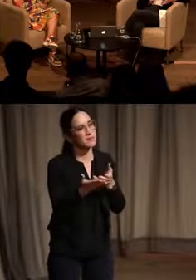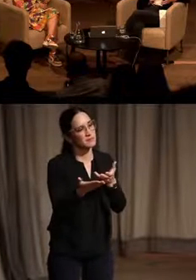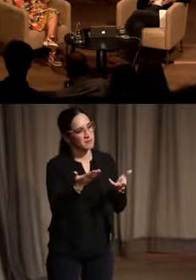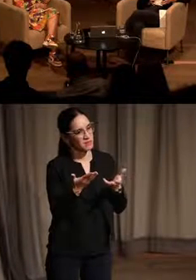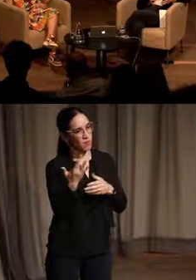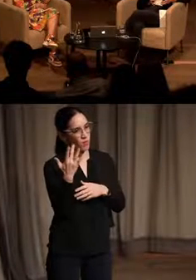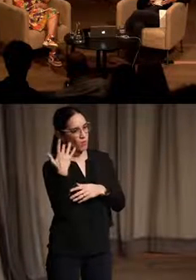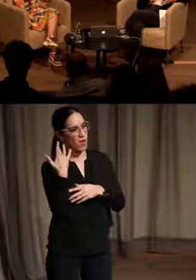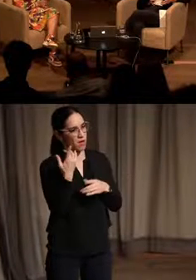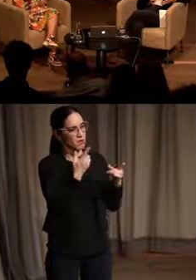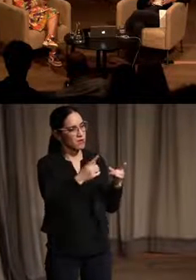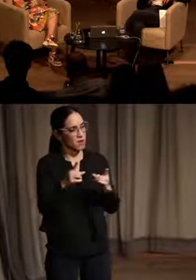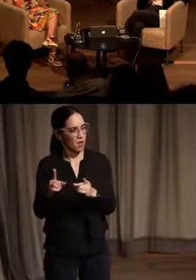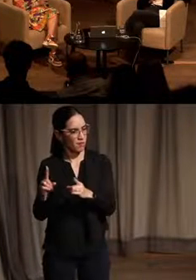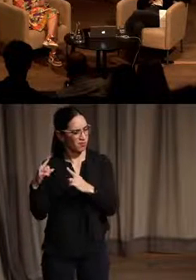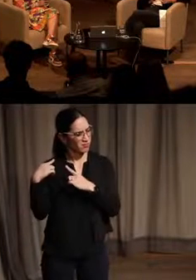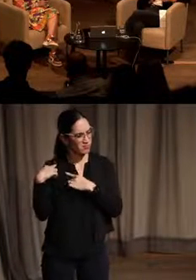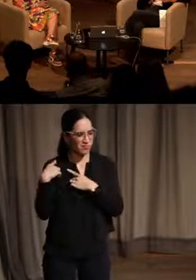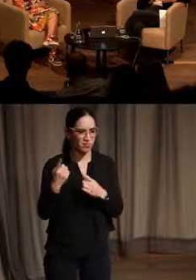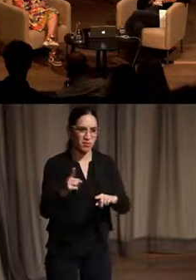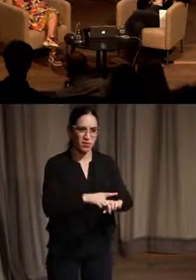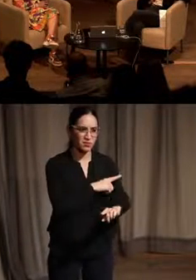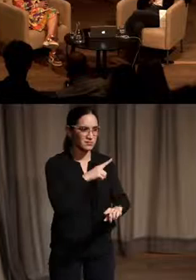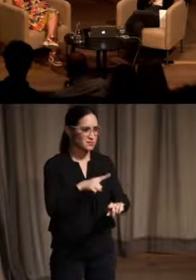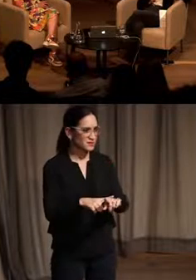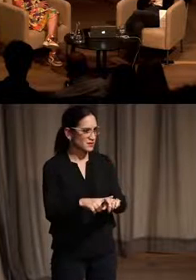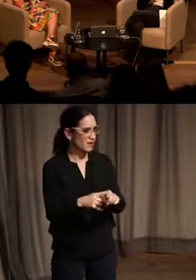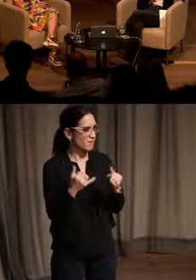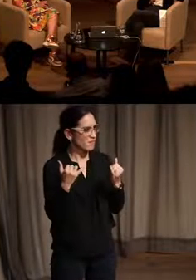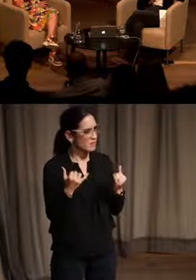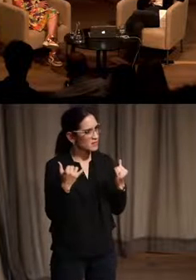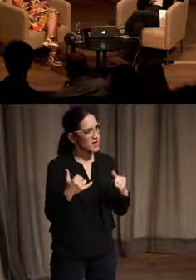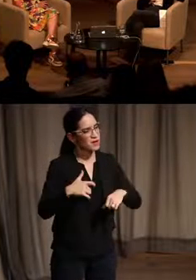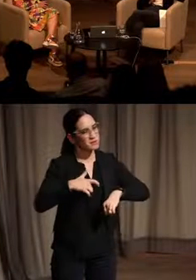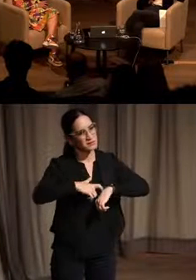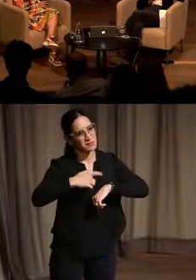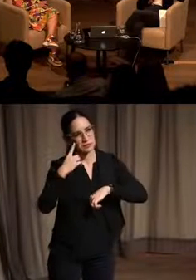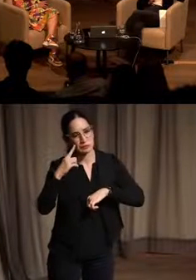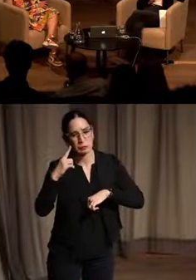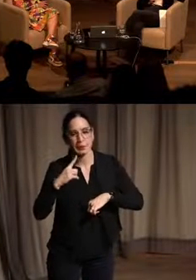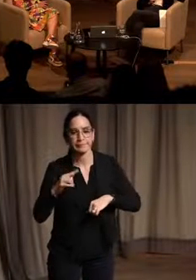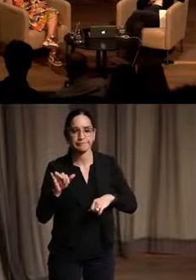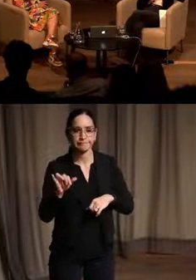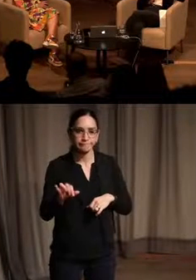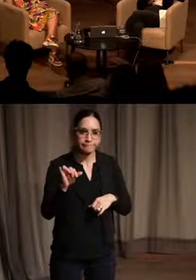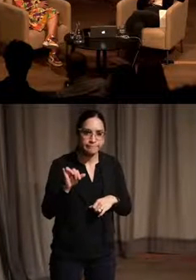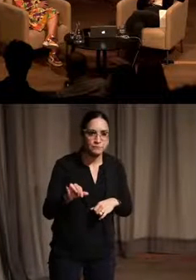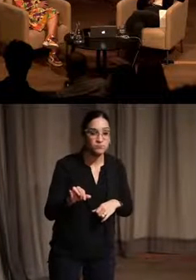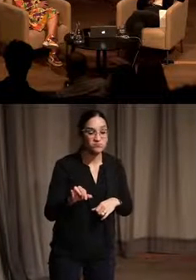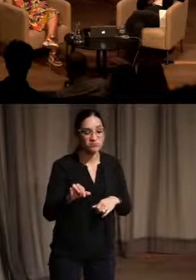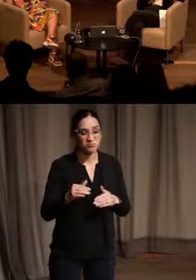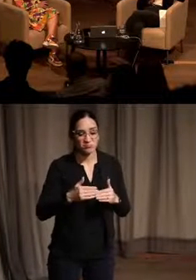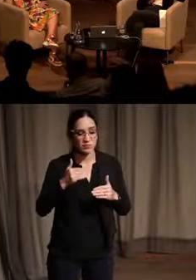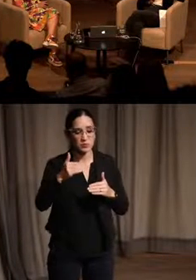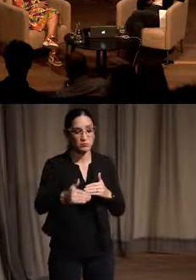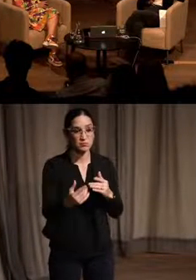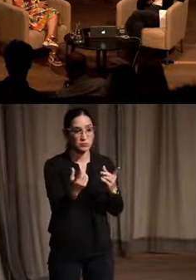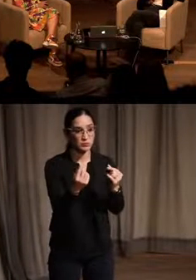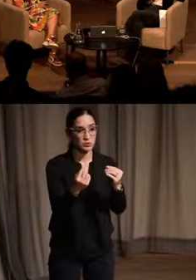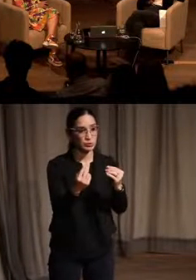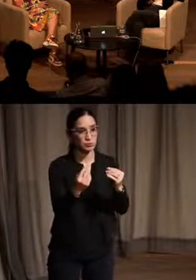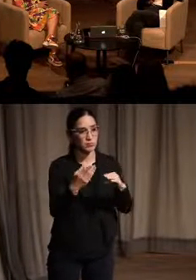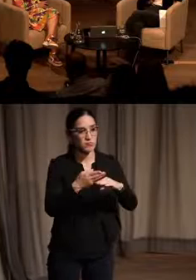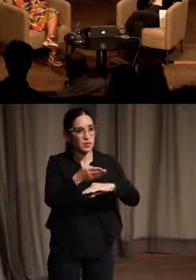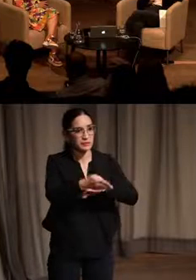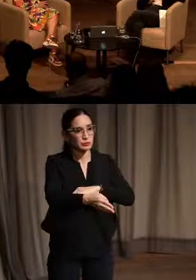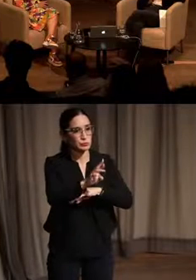this for a long time because of that, which I think has allowed me this kind of space to think about, you know, how would I make a work, you know, in response to